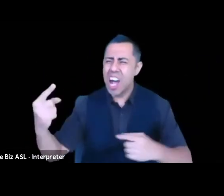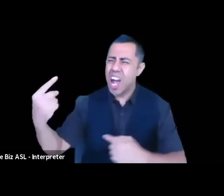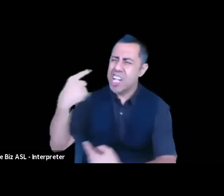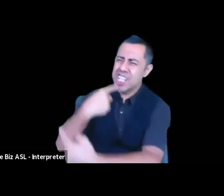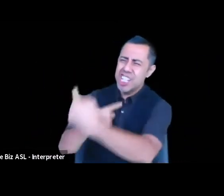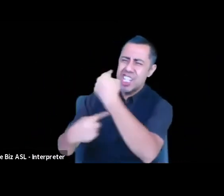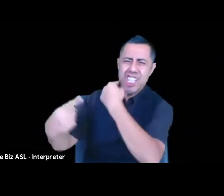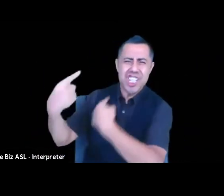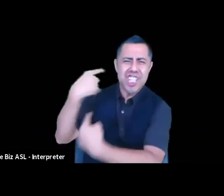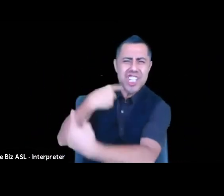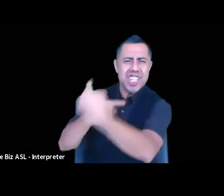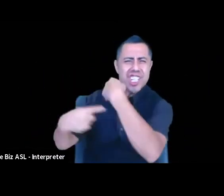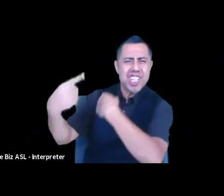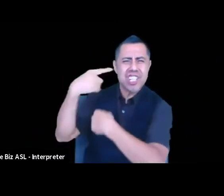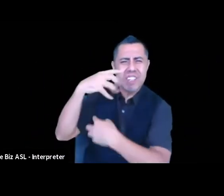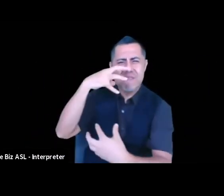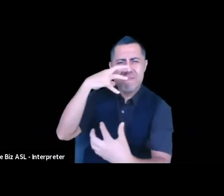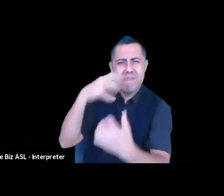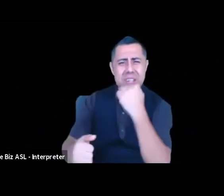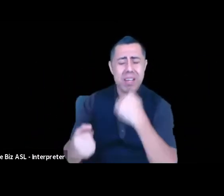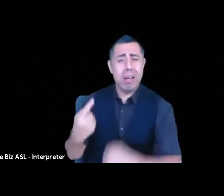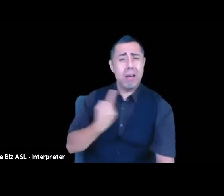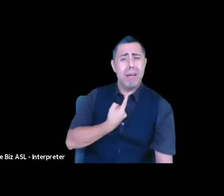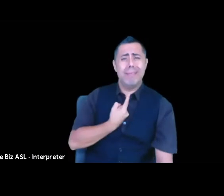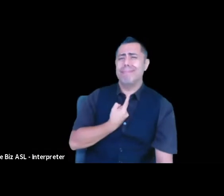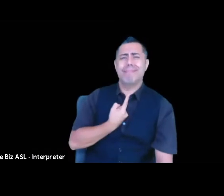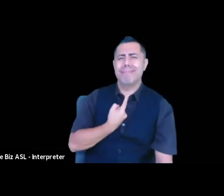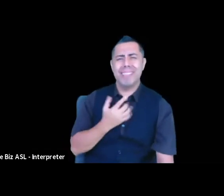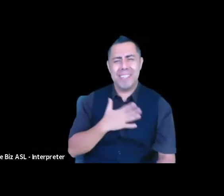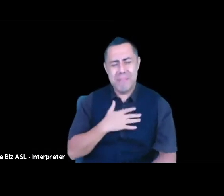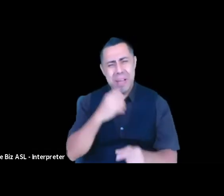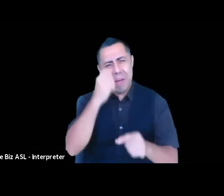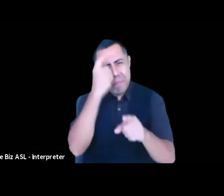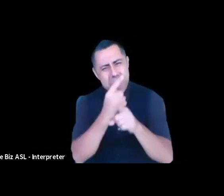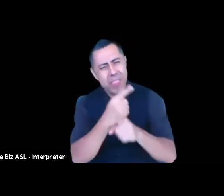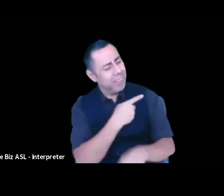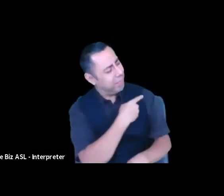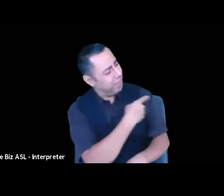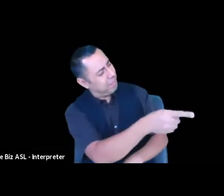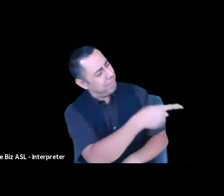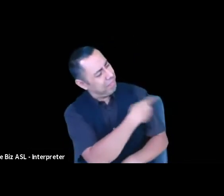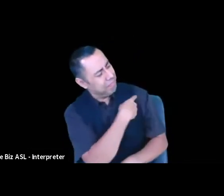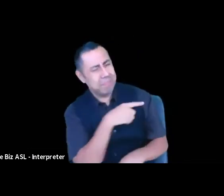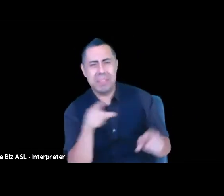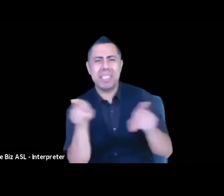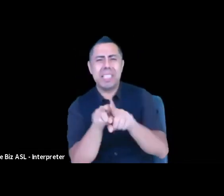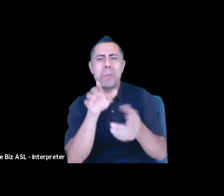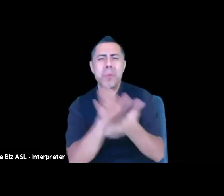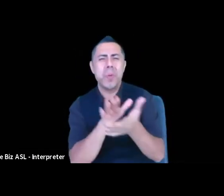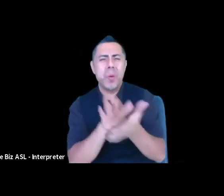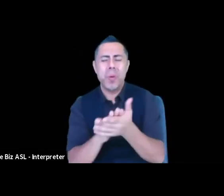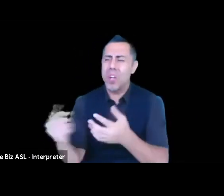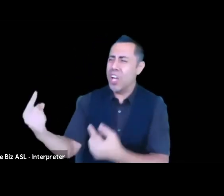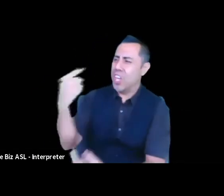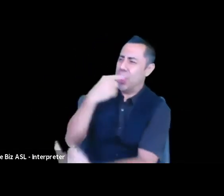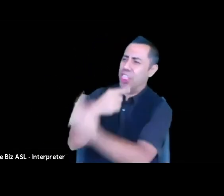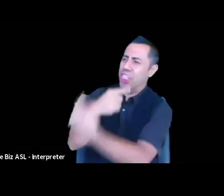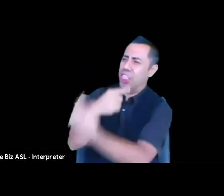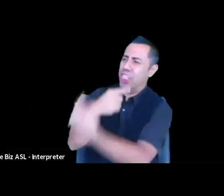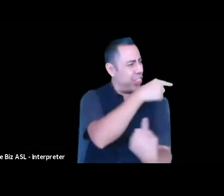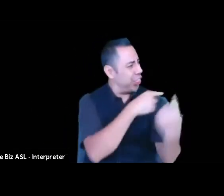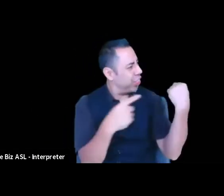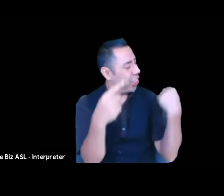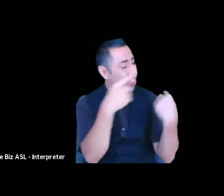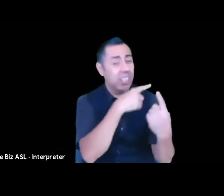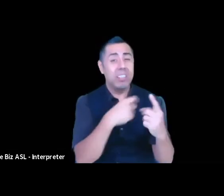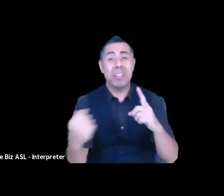like, and not just to me, I had brothers that went to school there, so they were getting the same thing. We were either getting beat up or we were